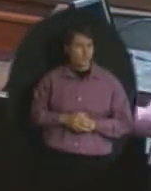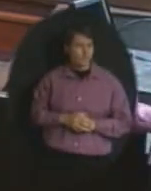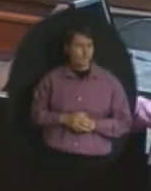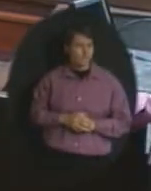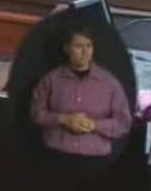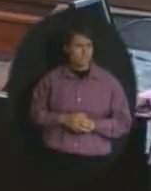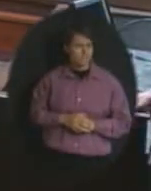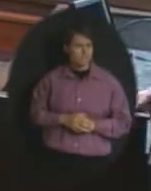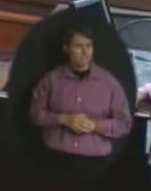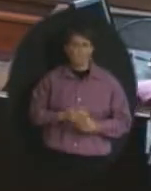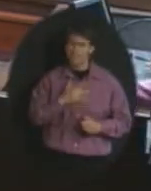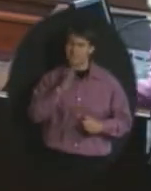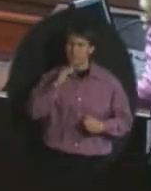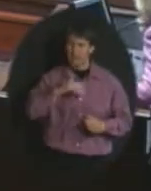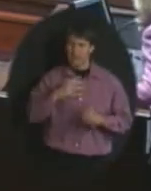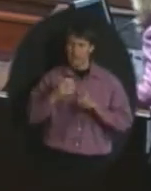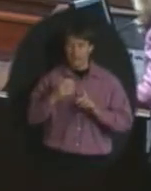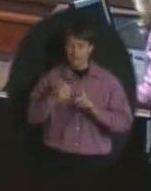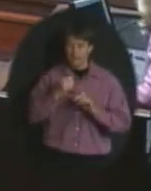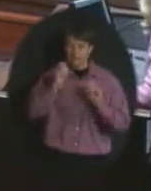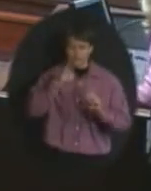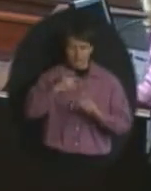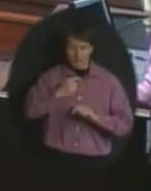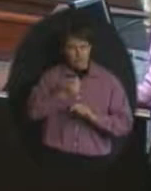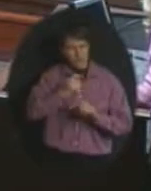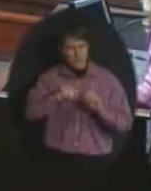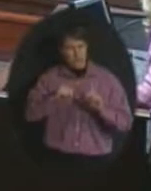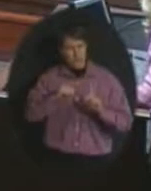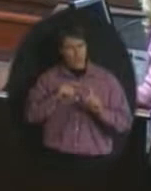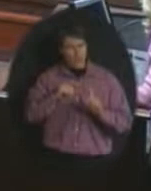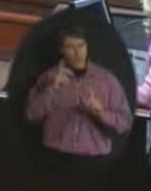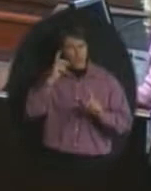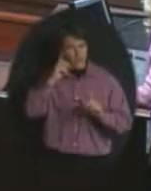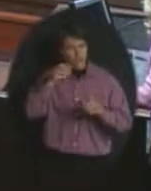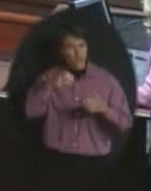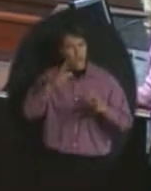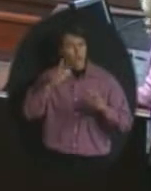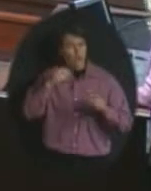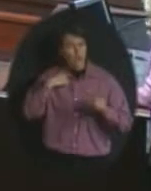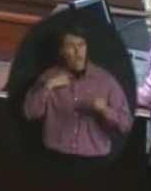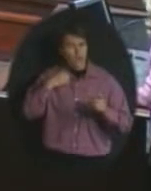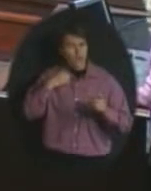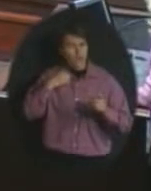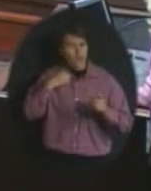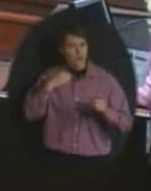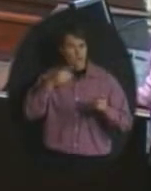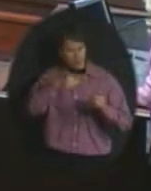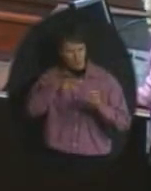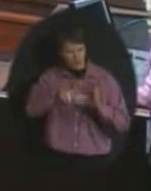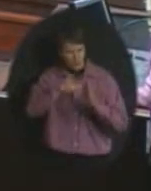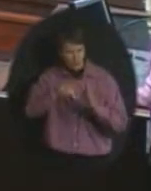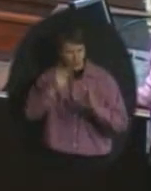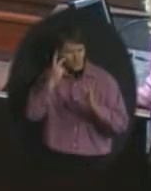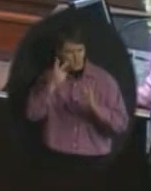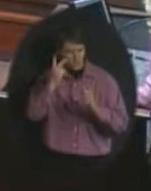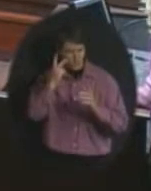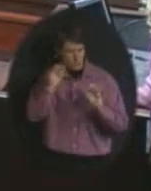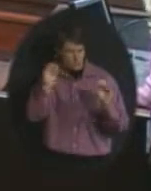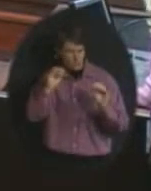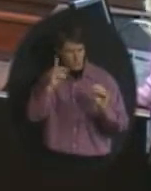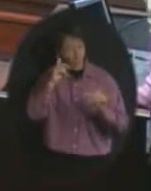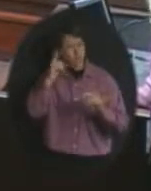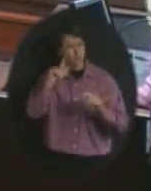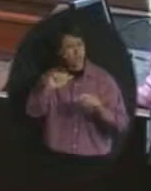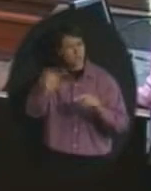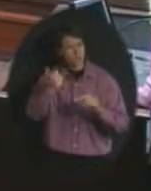I feel bad you're catching me off guard a little bit because I think it's not at that, but there is an opportunity. I thought when you reviewed it, you saw nothing because I thought there was somewhere